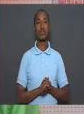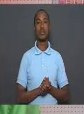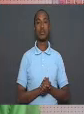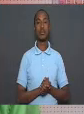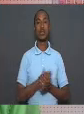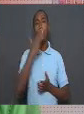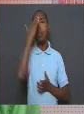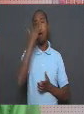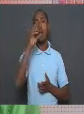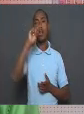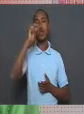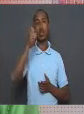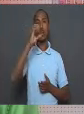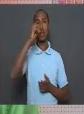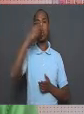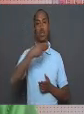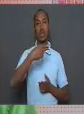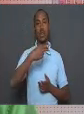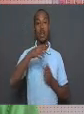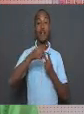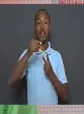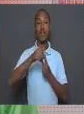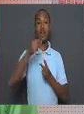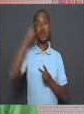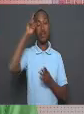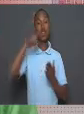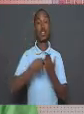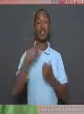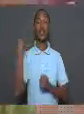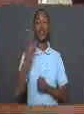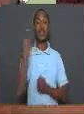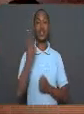Why is sodium hydroxide favored for these uses?